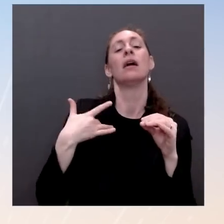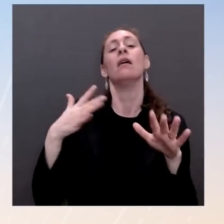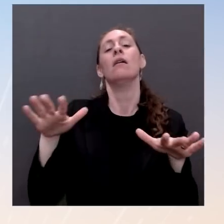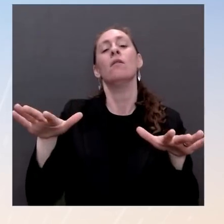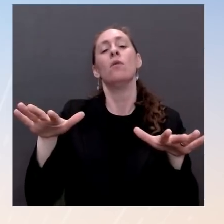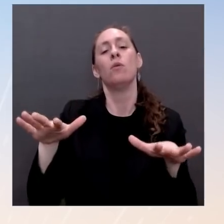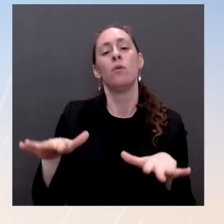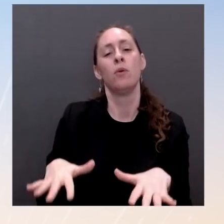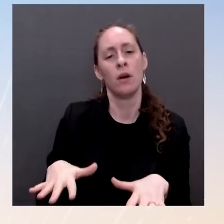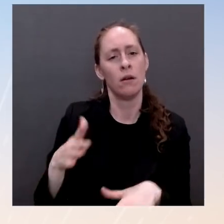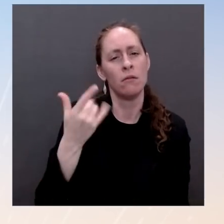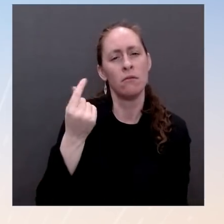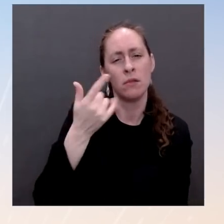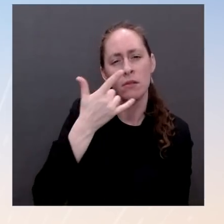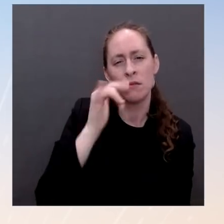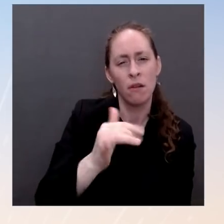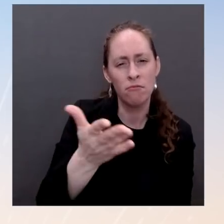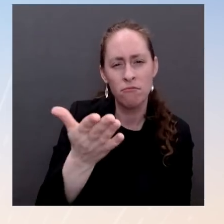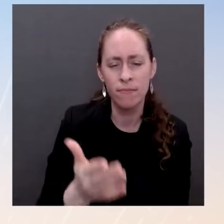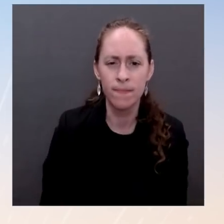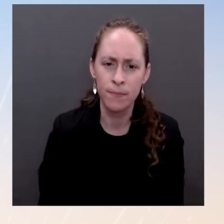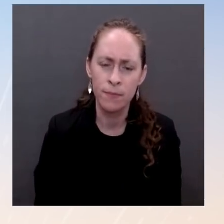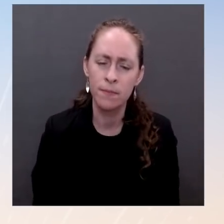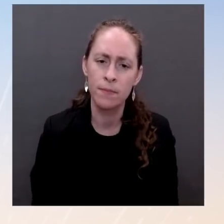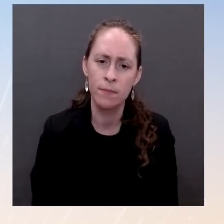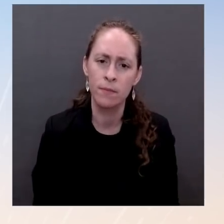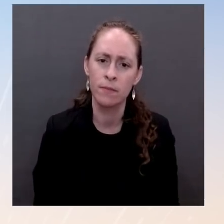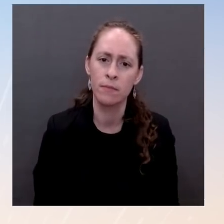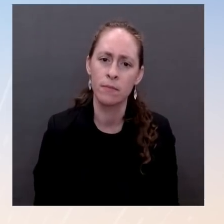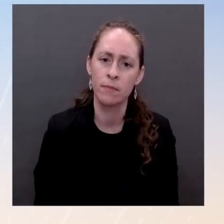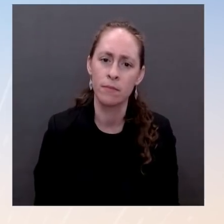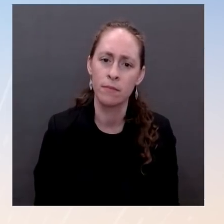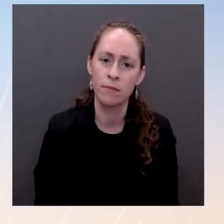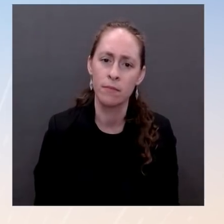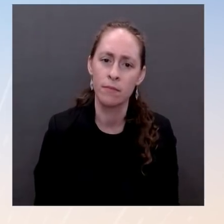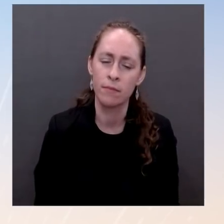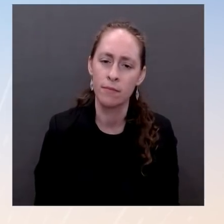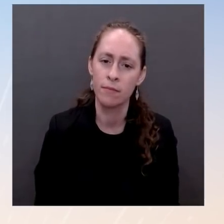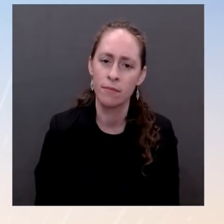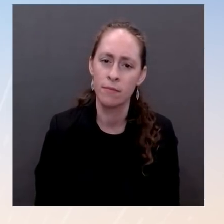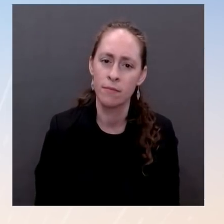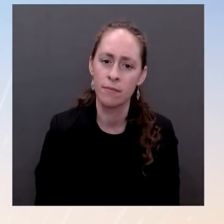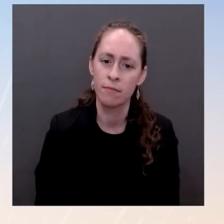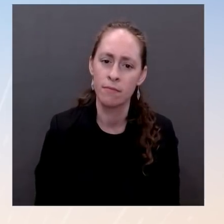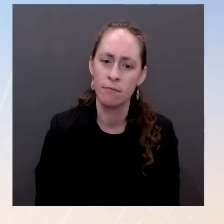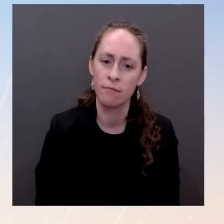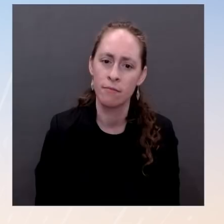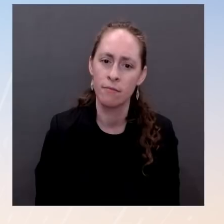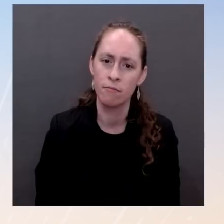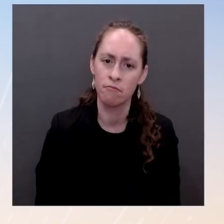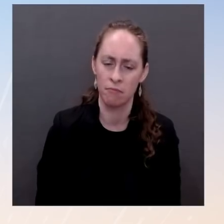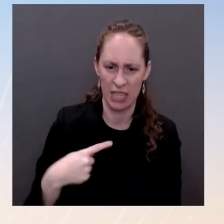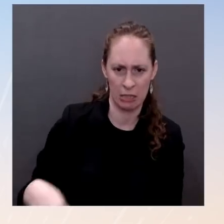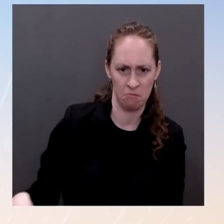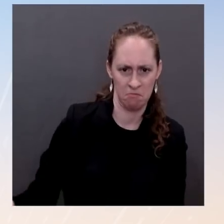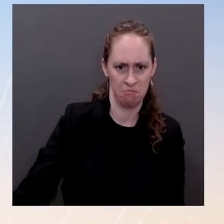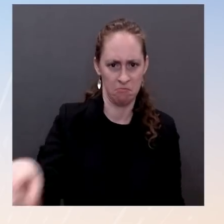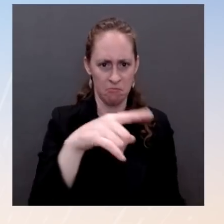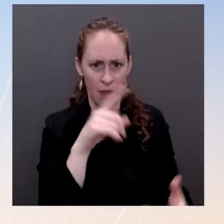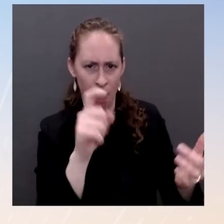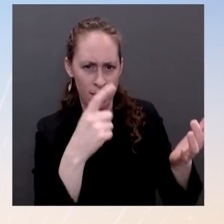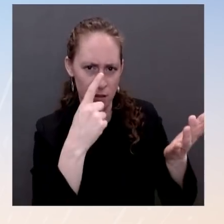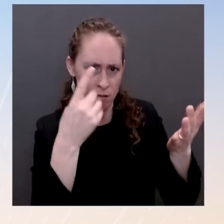that is a decision that we would make in partnership with our NATO allies, right, and European countries. And you look at everything from satellite